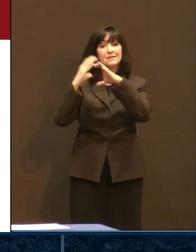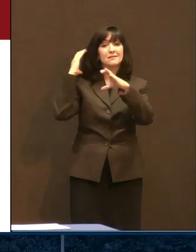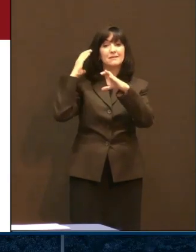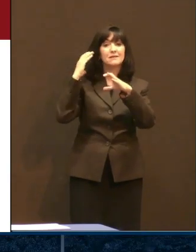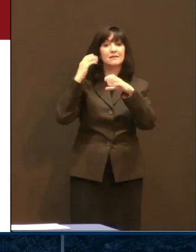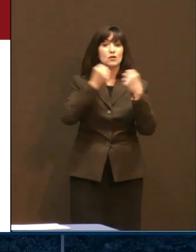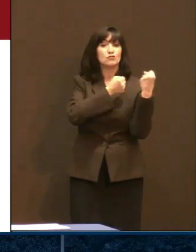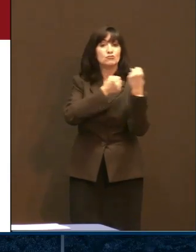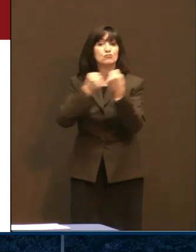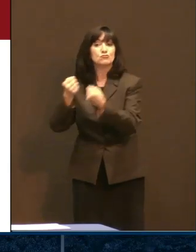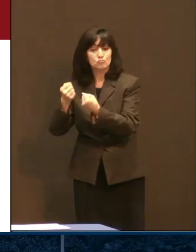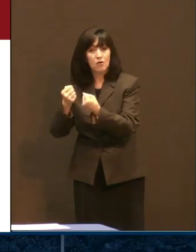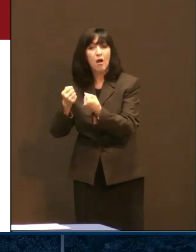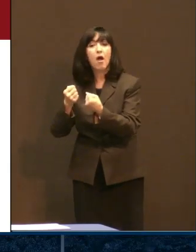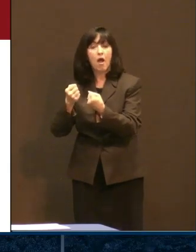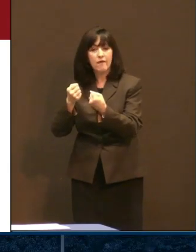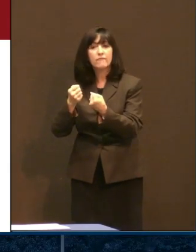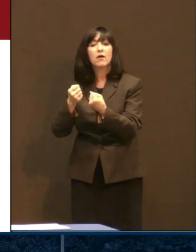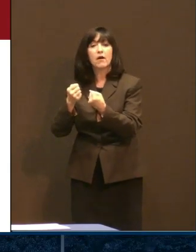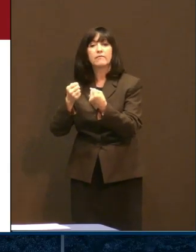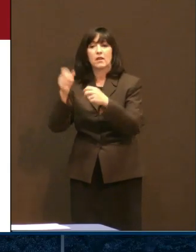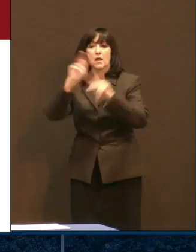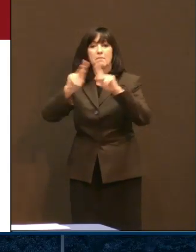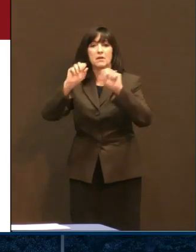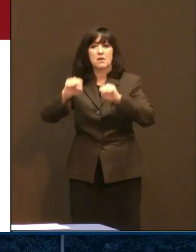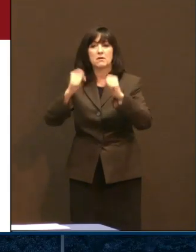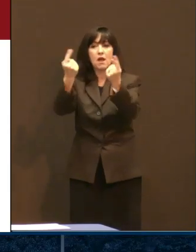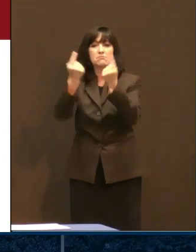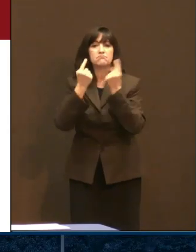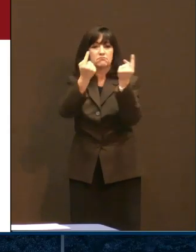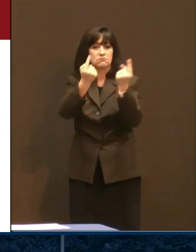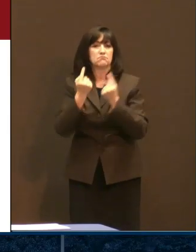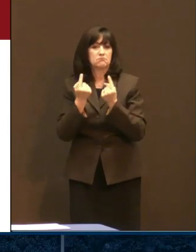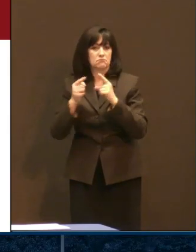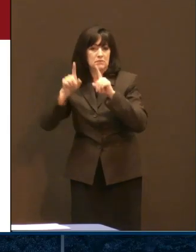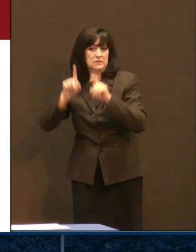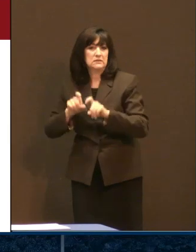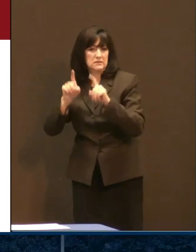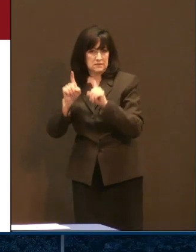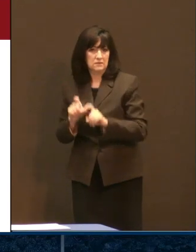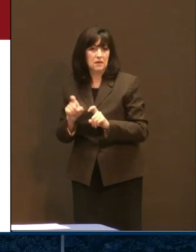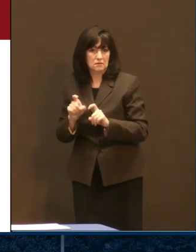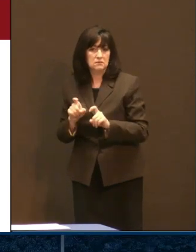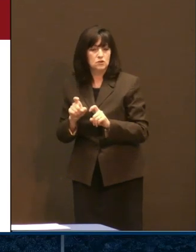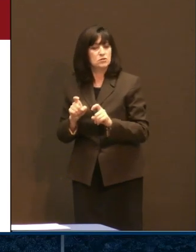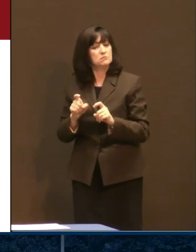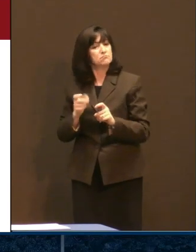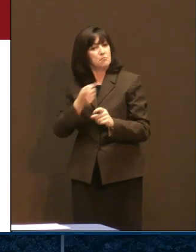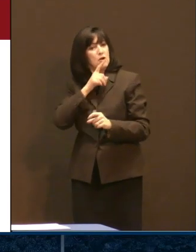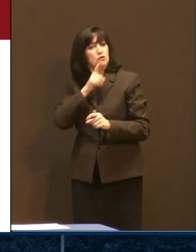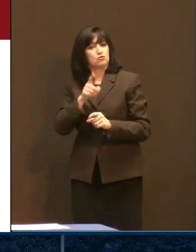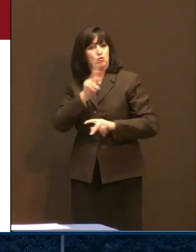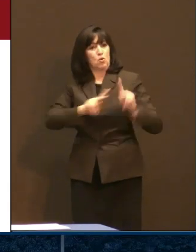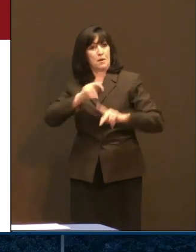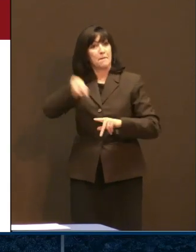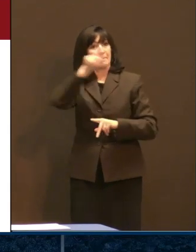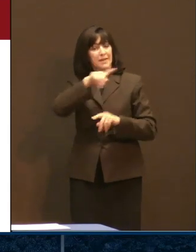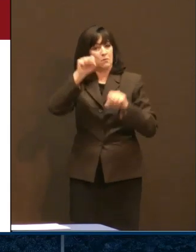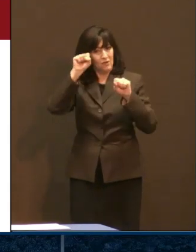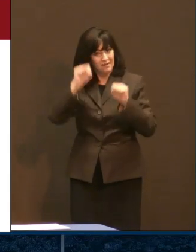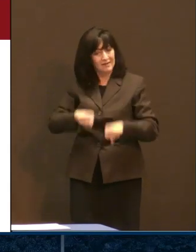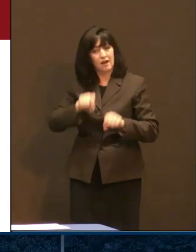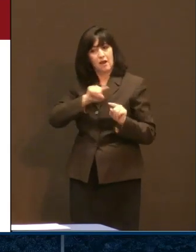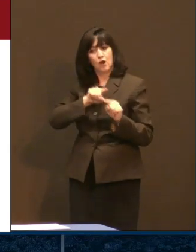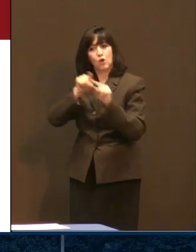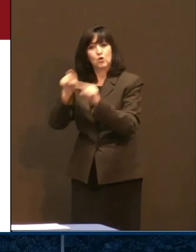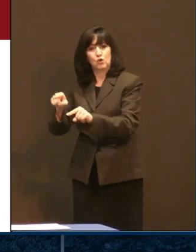basis. So, we'll keep using the data so we can make sure that individuals have access. Yeah, and I think the County